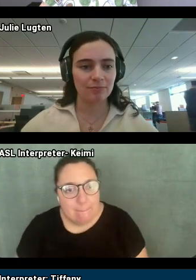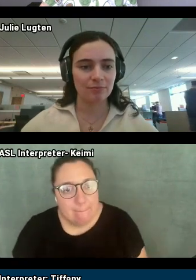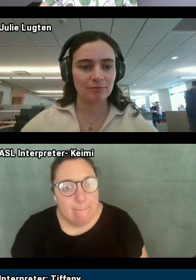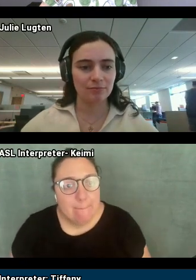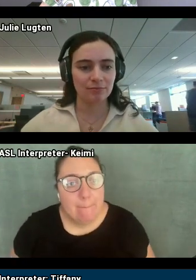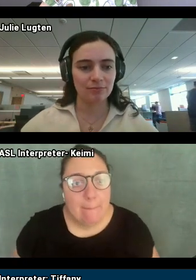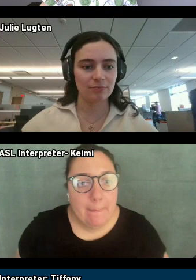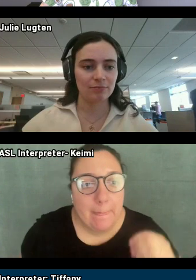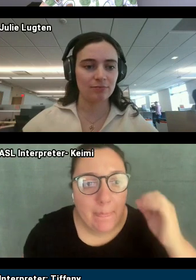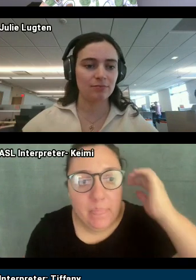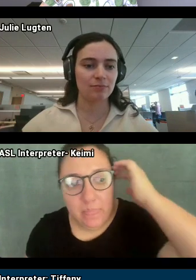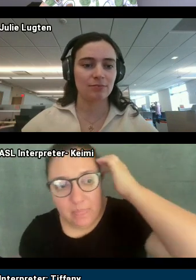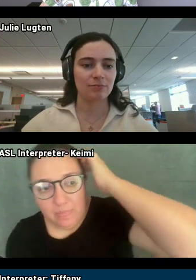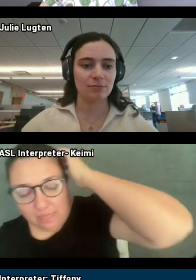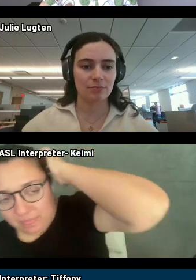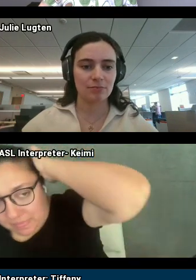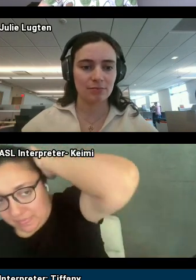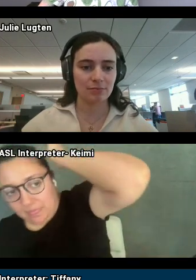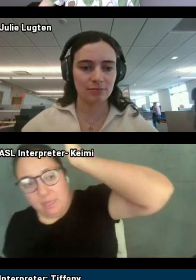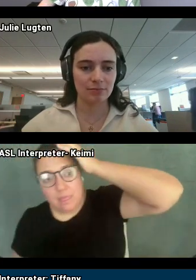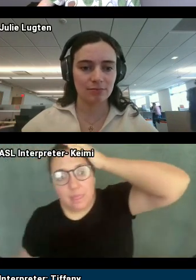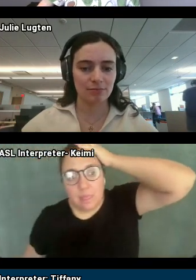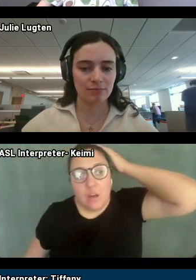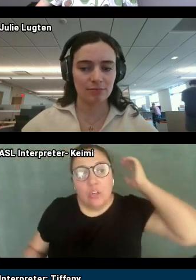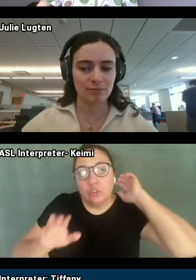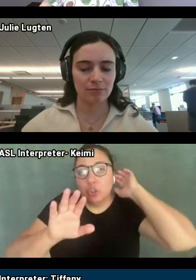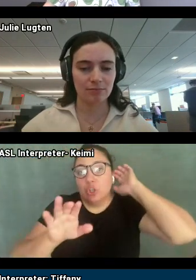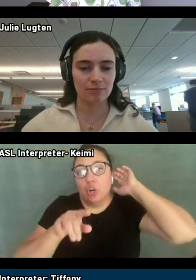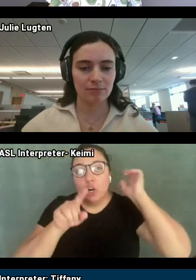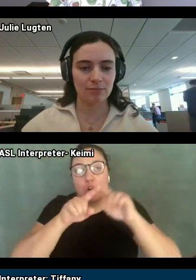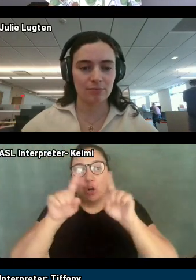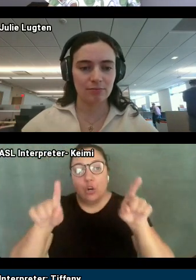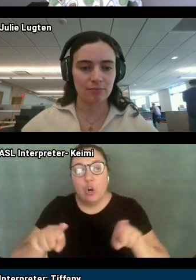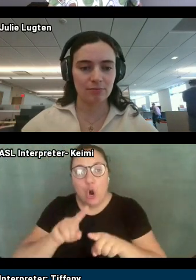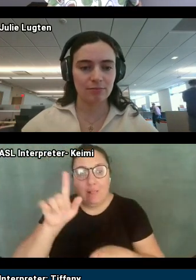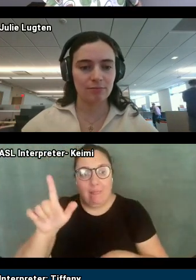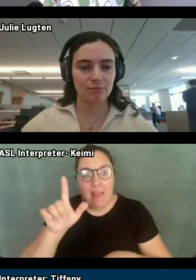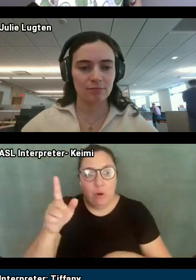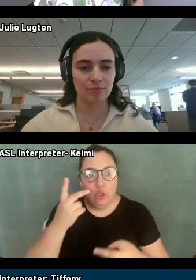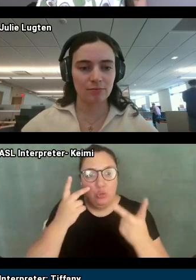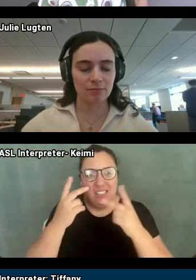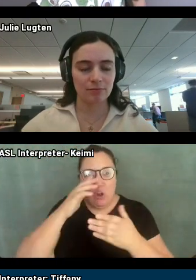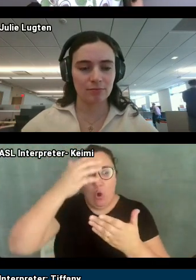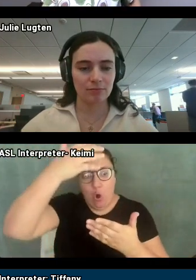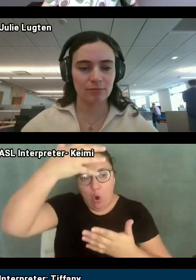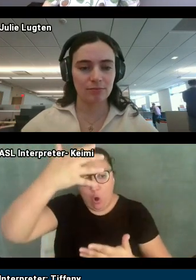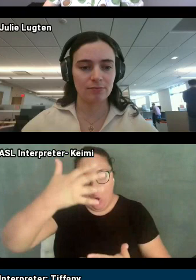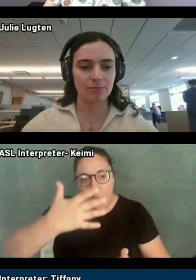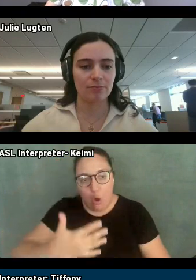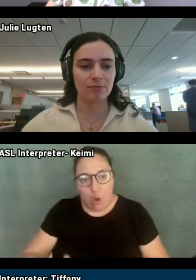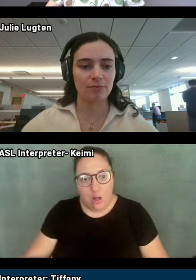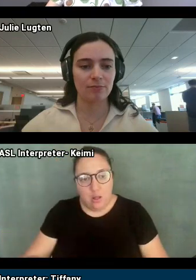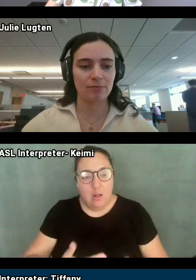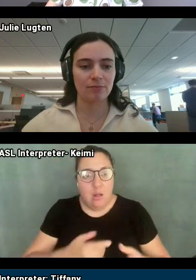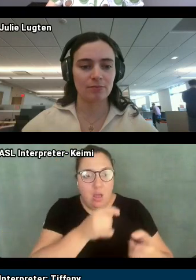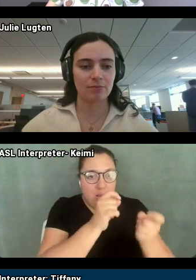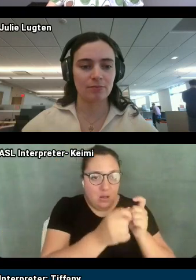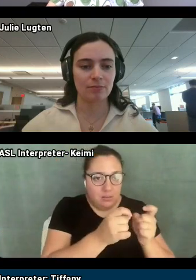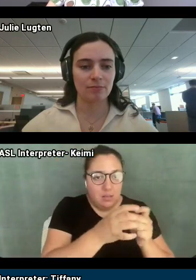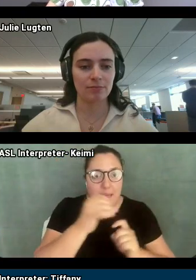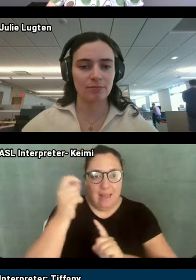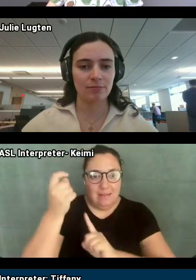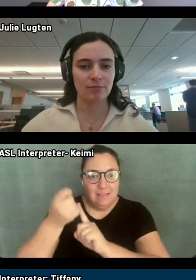So when you get into your card library, you'll basically see a list of all the cards, custom cards and default